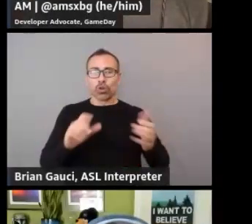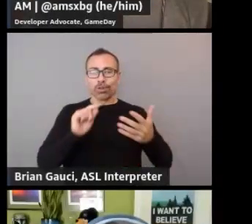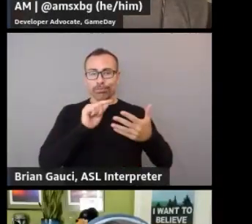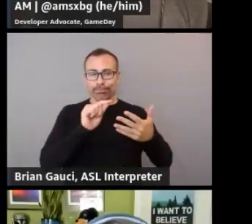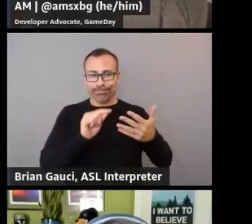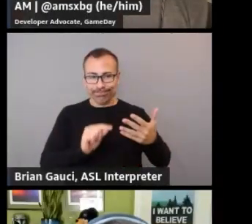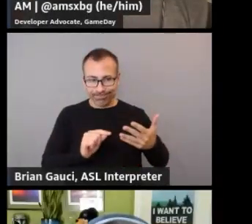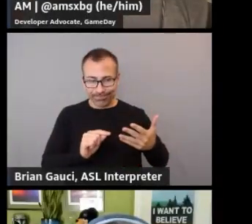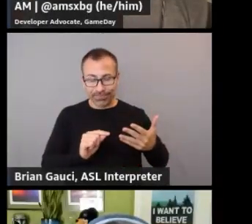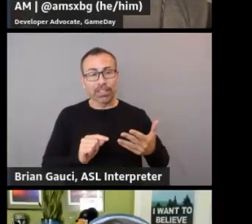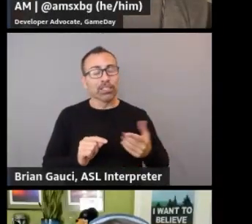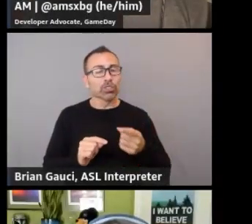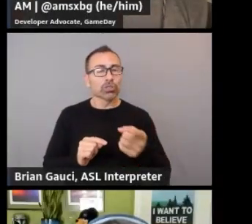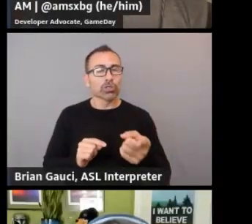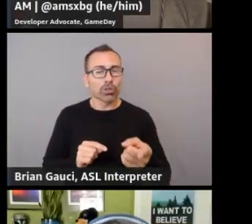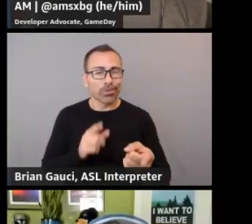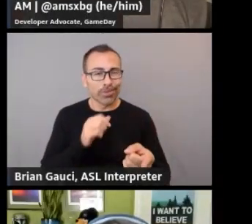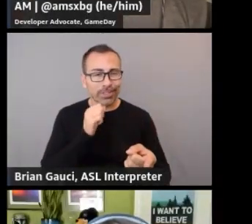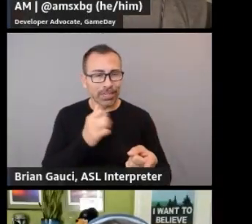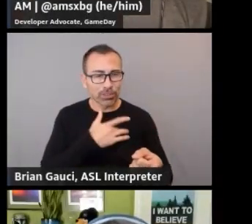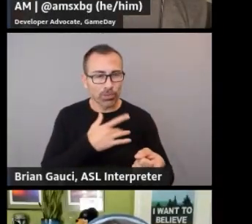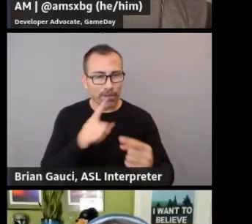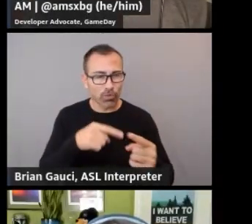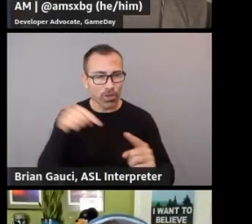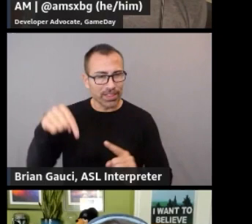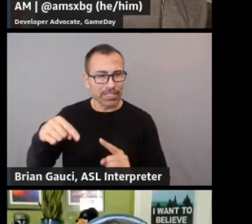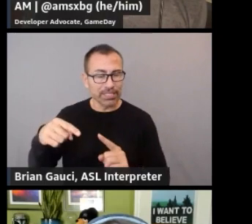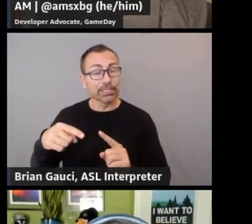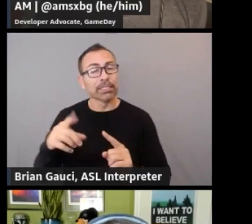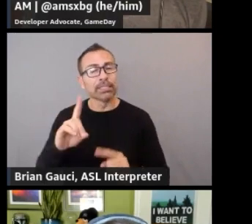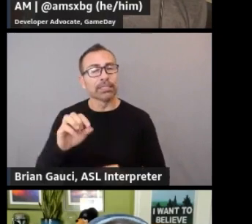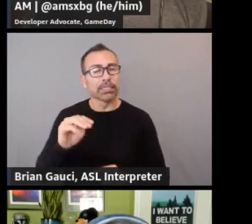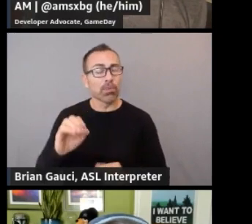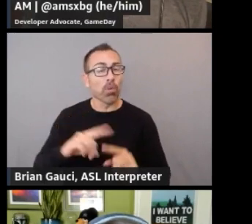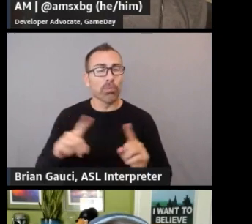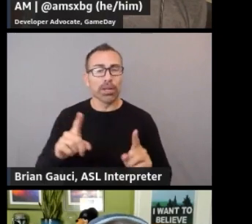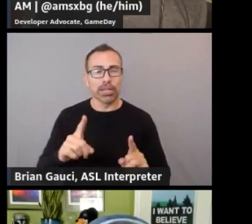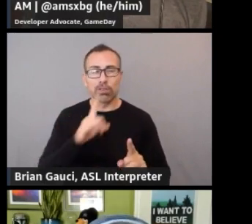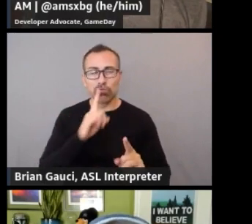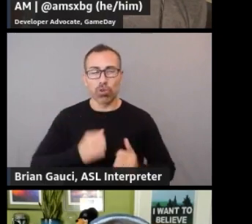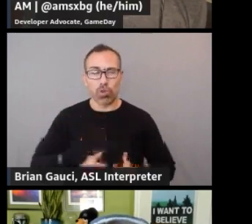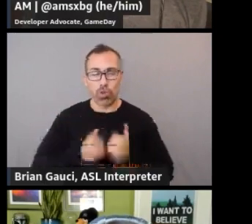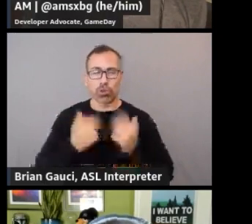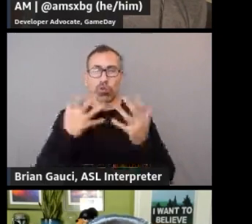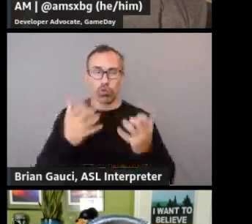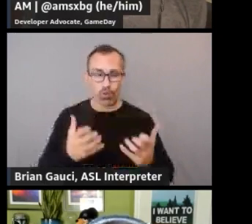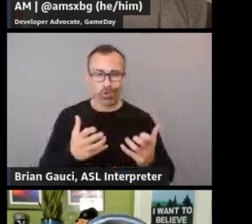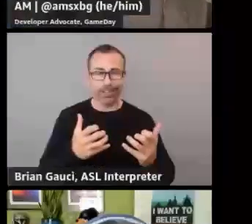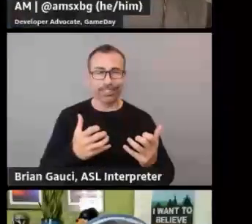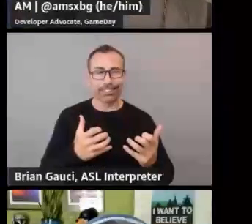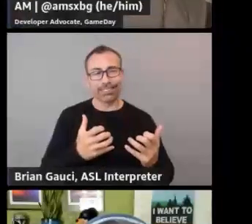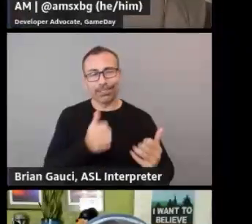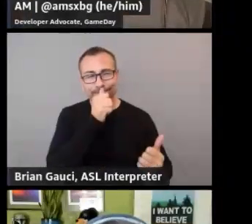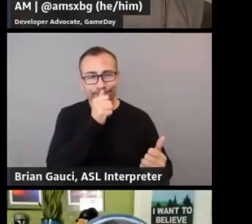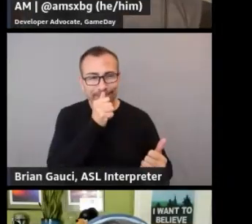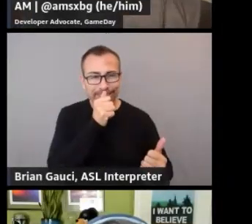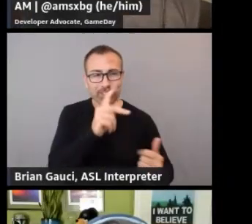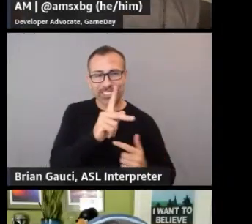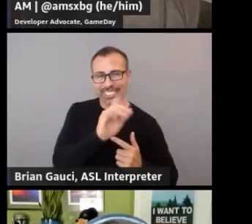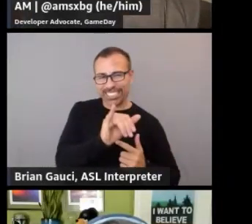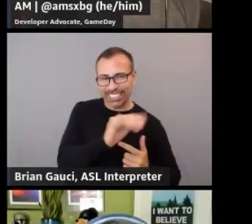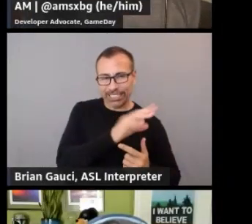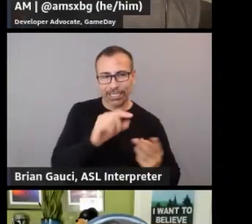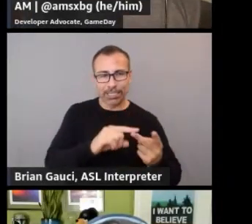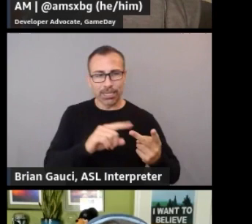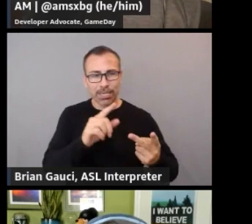purposes of the demo, but obviously in a real app, you'd want secret keys and passwords and everything else. Okay, so now as Andrew, I want to